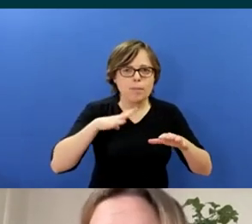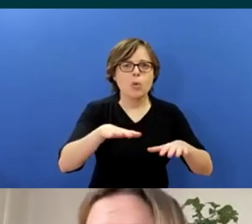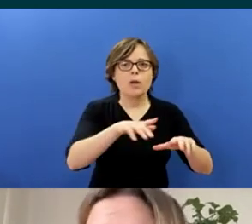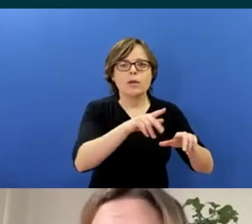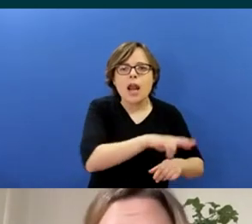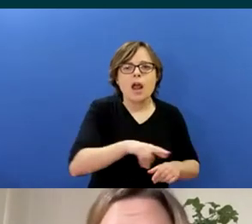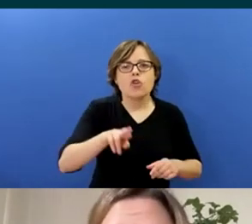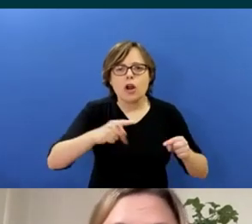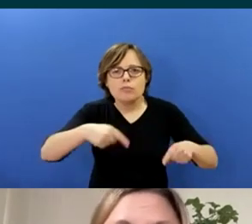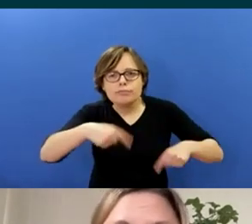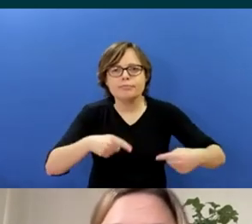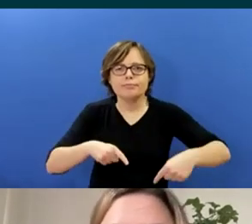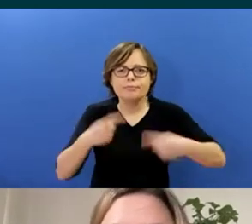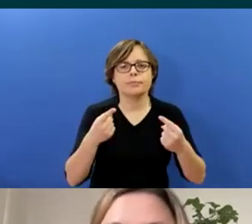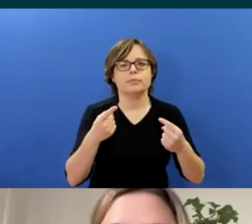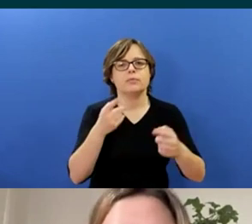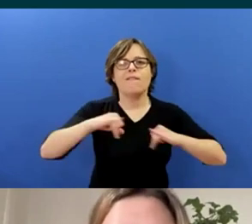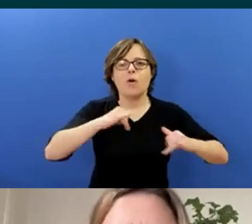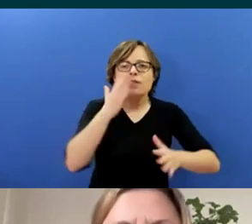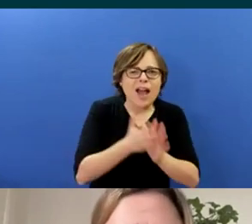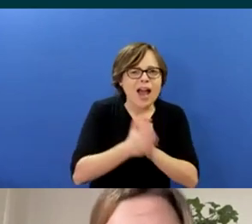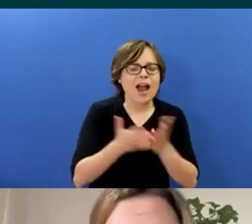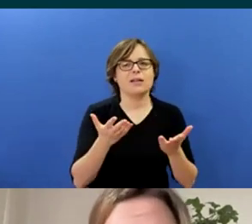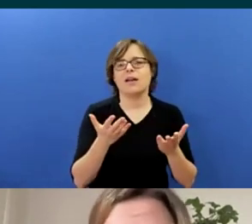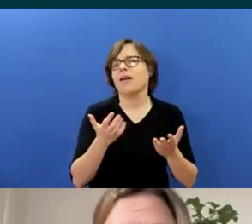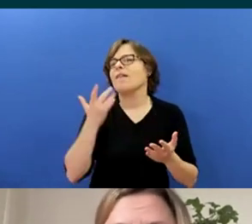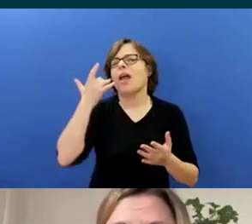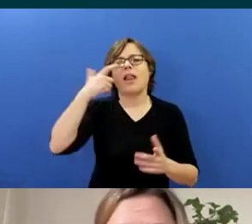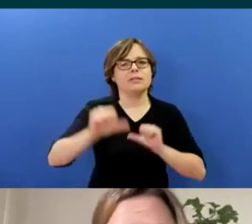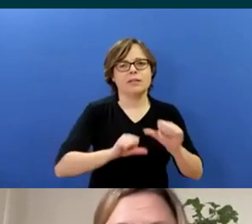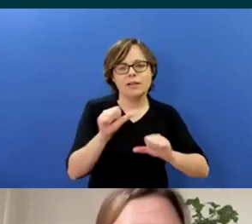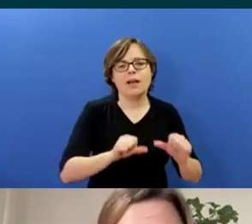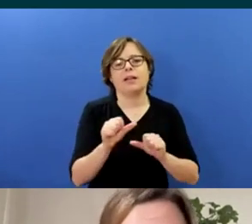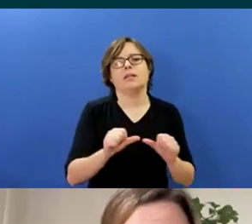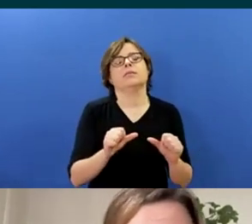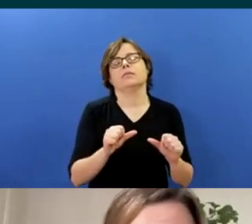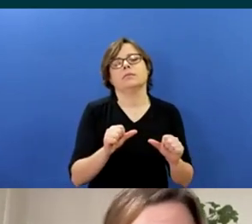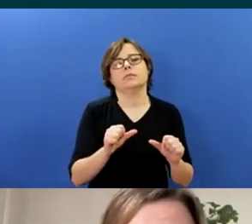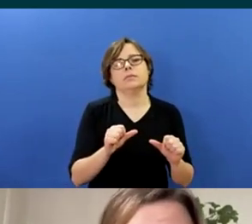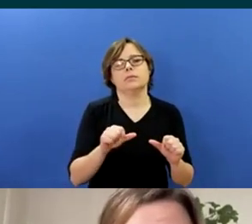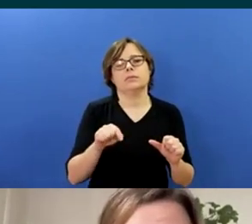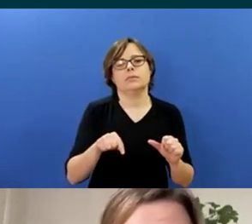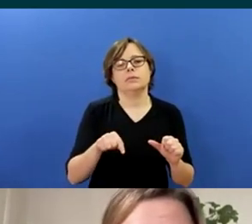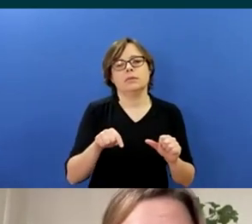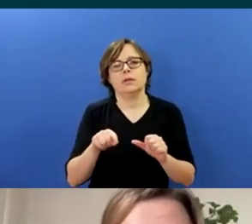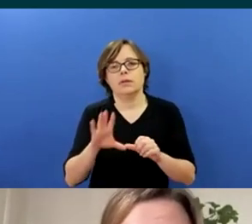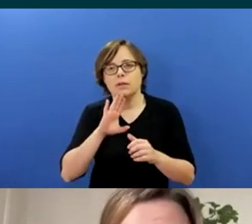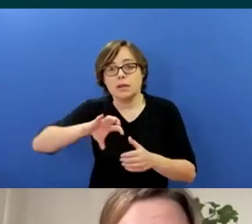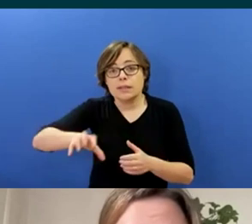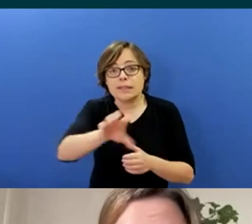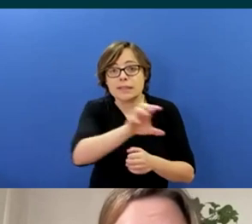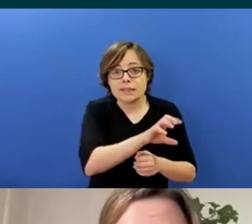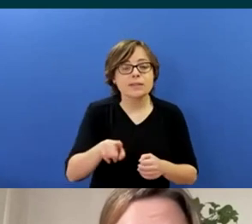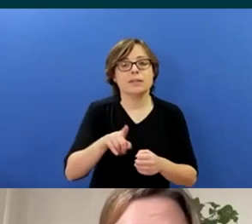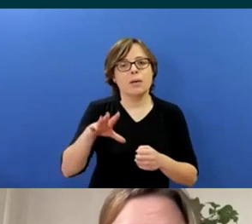For centuries, communities resisted central control, preferring to govern themselves.